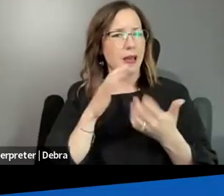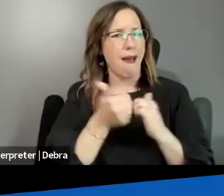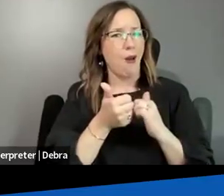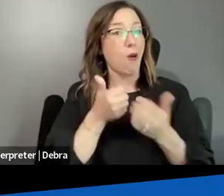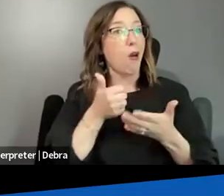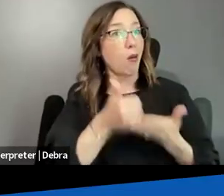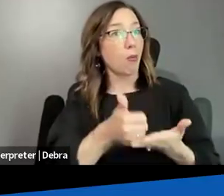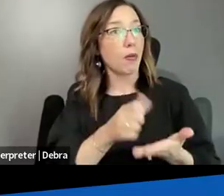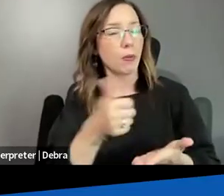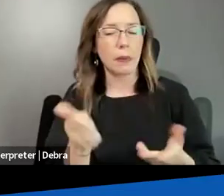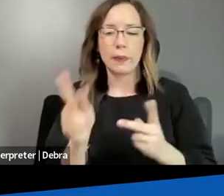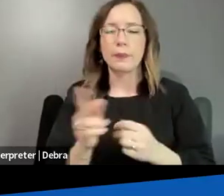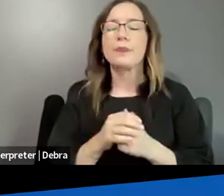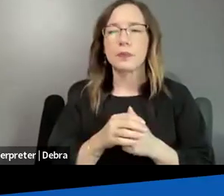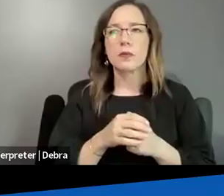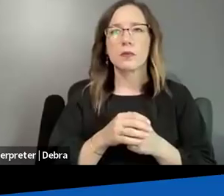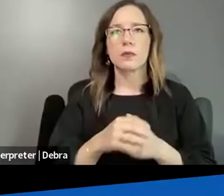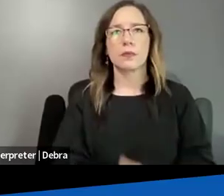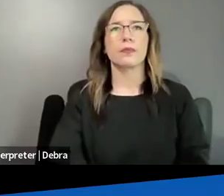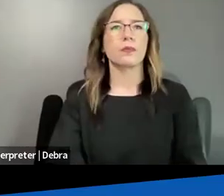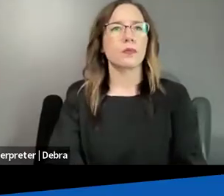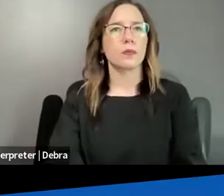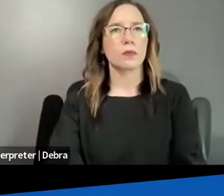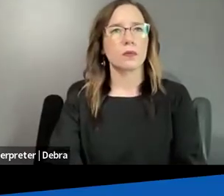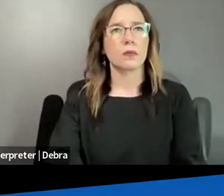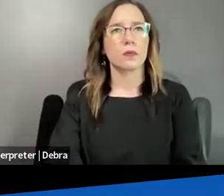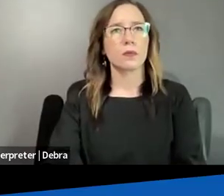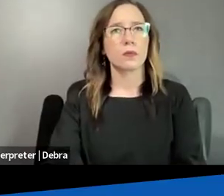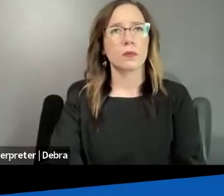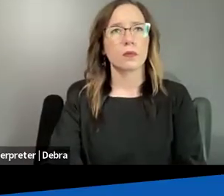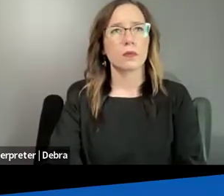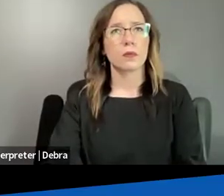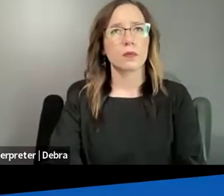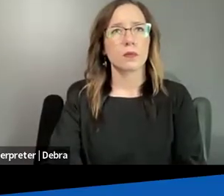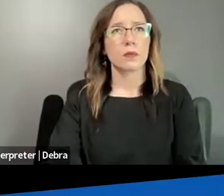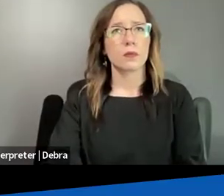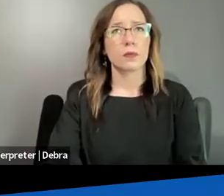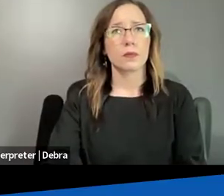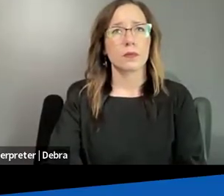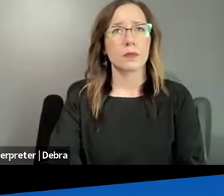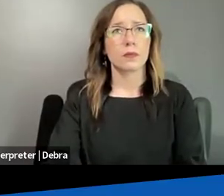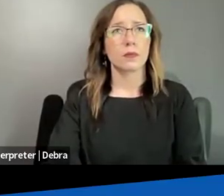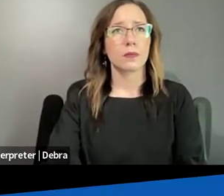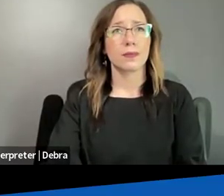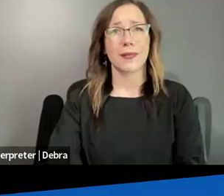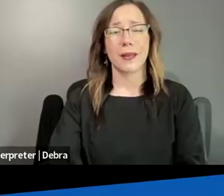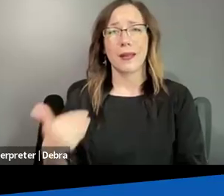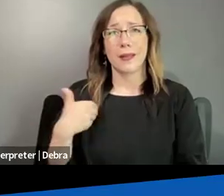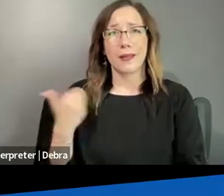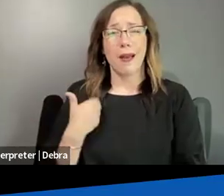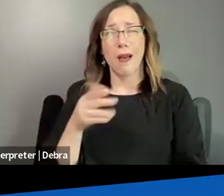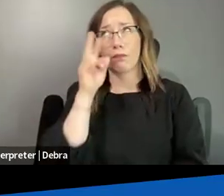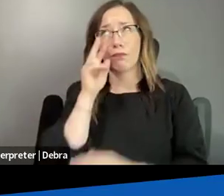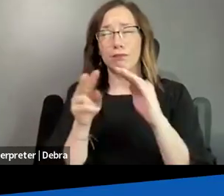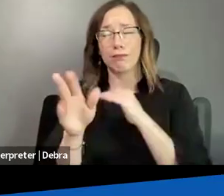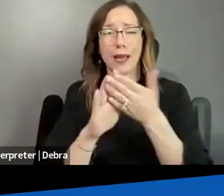people. And you're right, like when you're young, you really never think that you're gonna get old, but you start